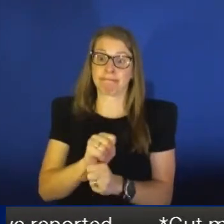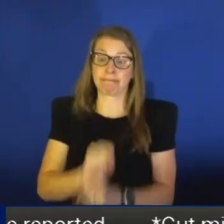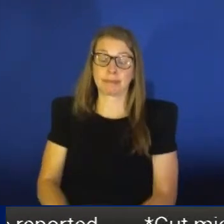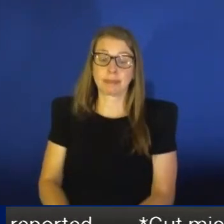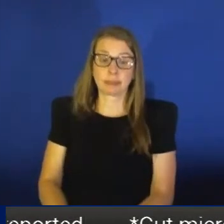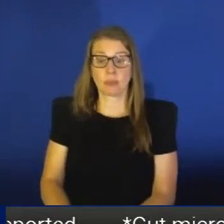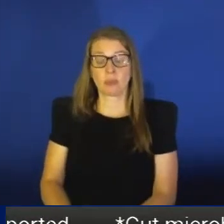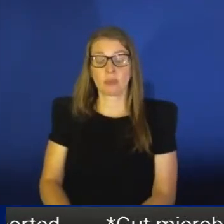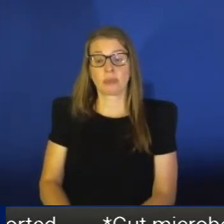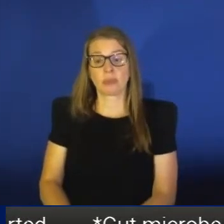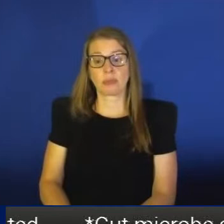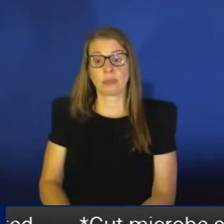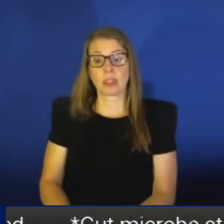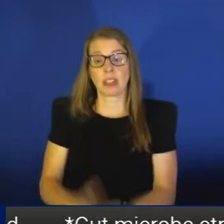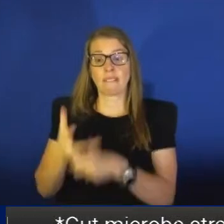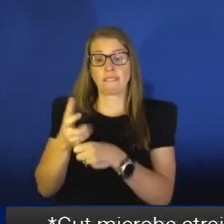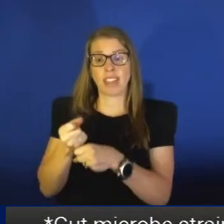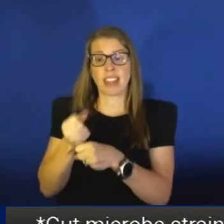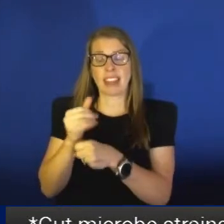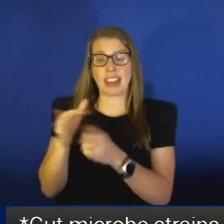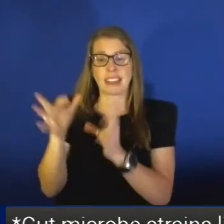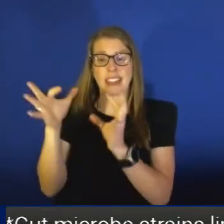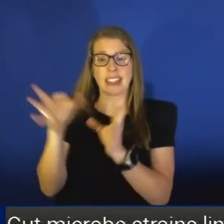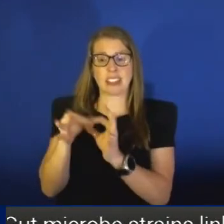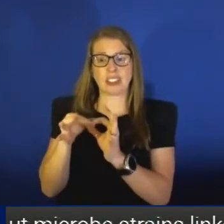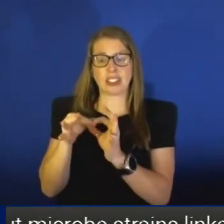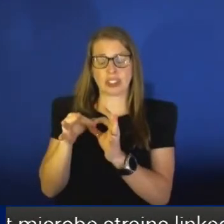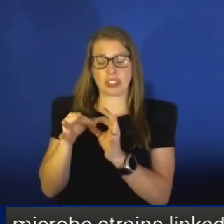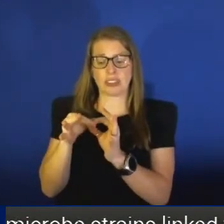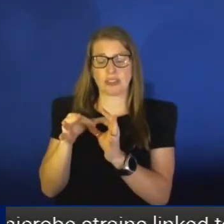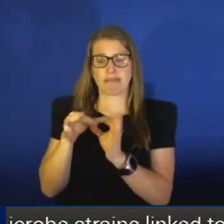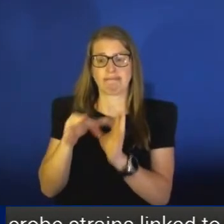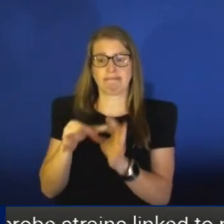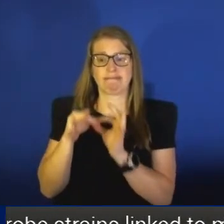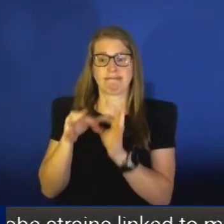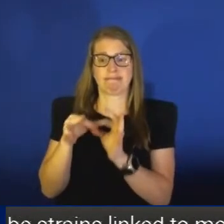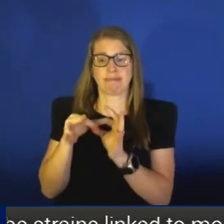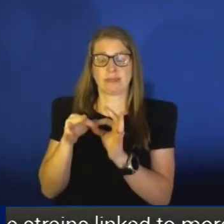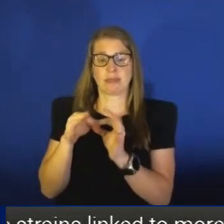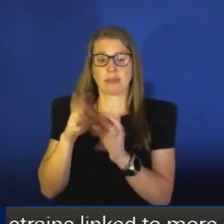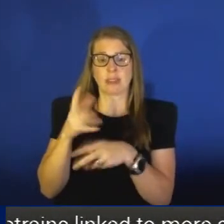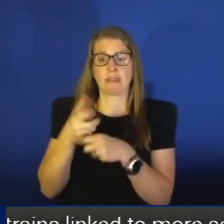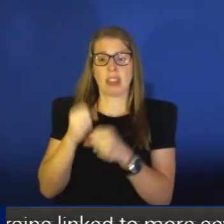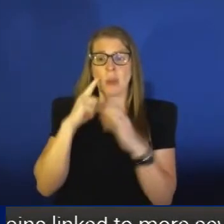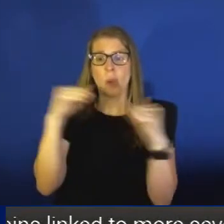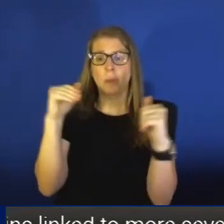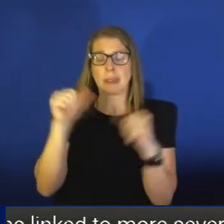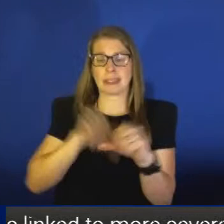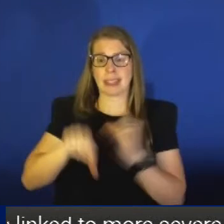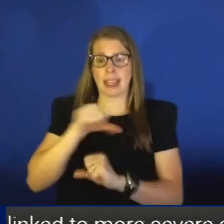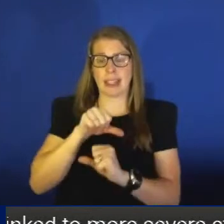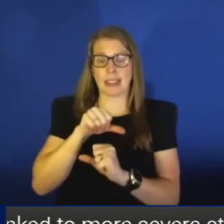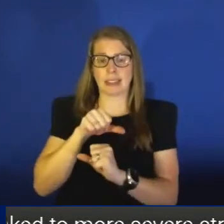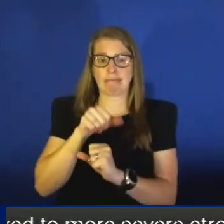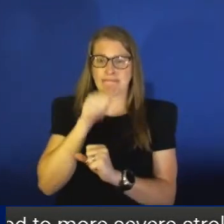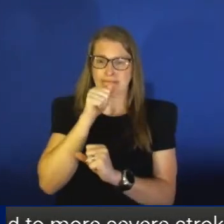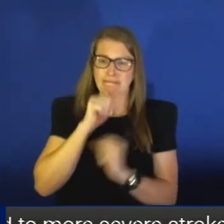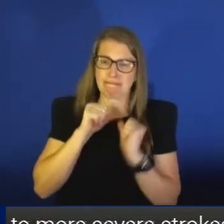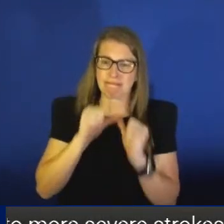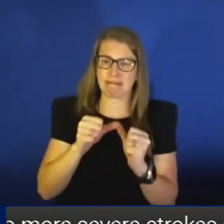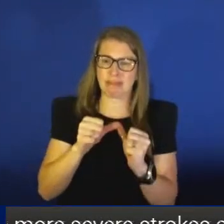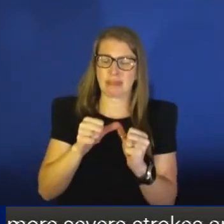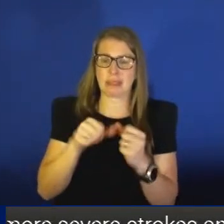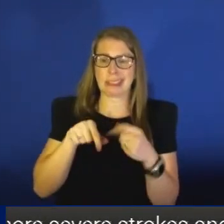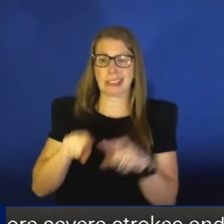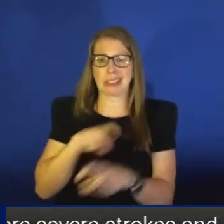point about faith, that intersection of faith, hope, and science, it was what can keep people strong in the hardest of time. I think the nursing